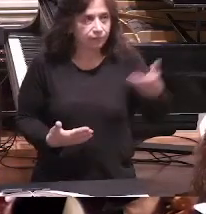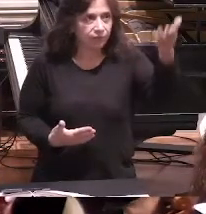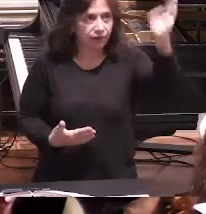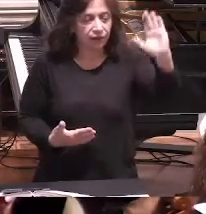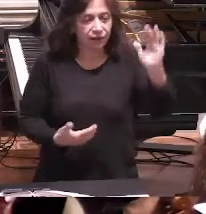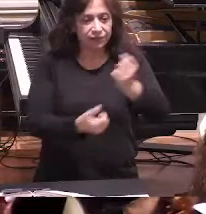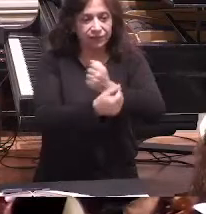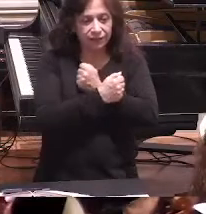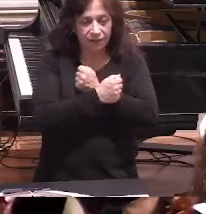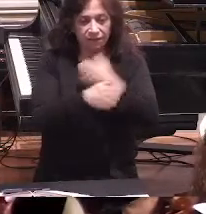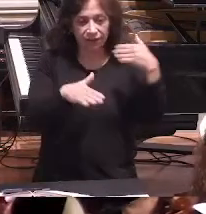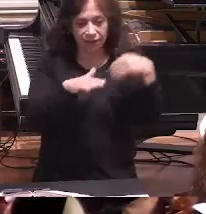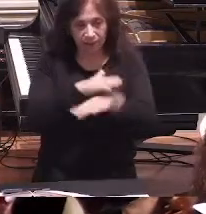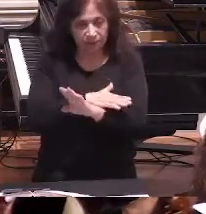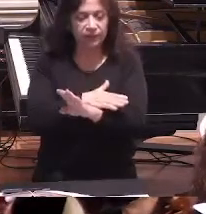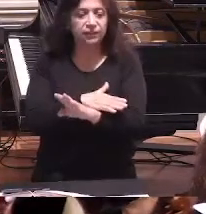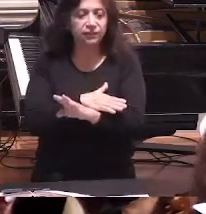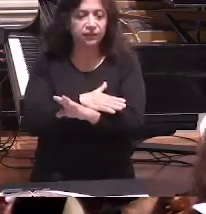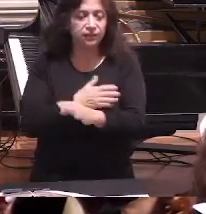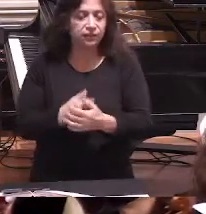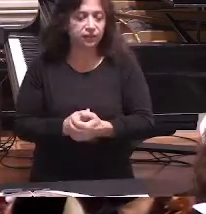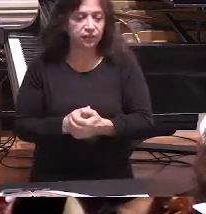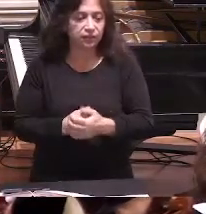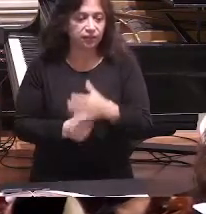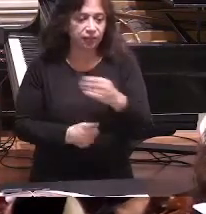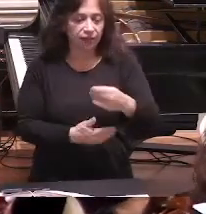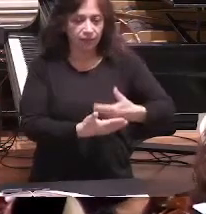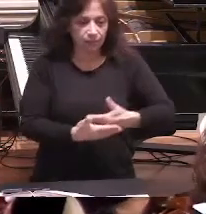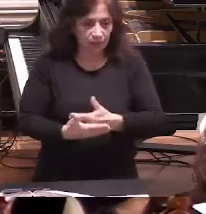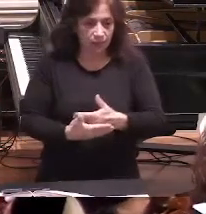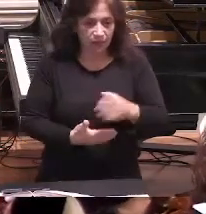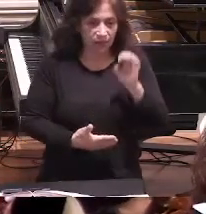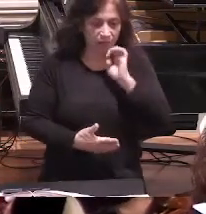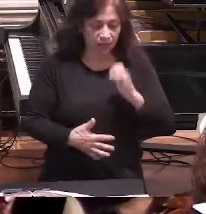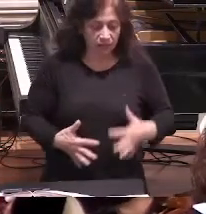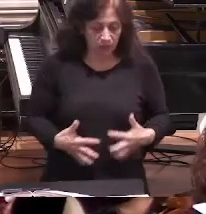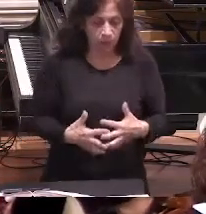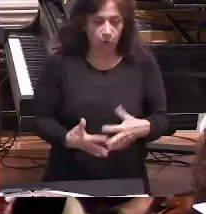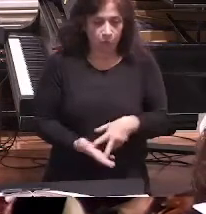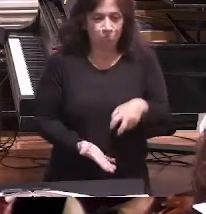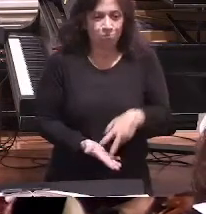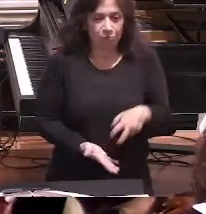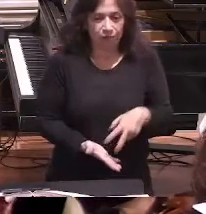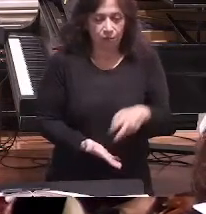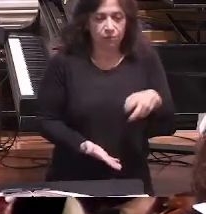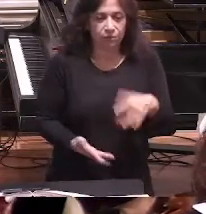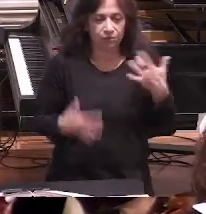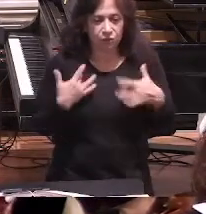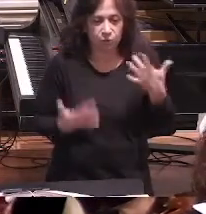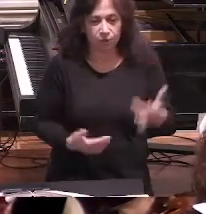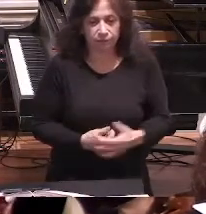God's love enters in. And the child in Elizabeth's womb leaps for joy.